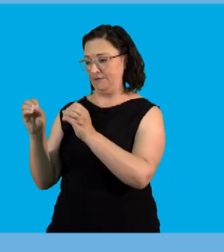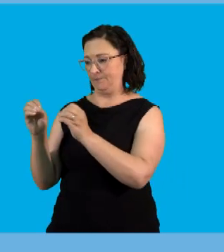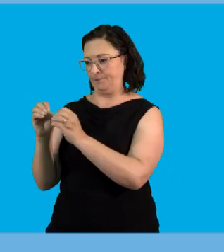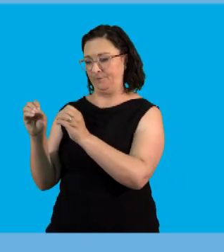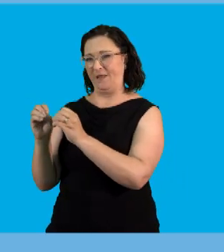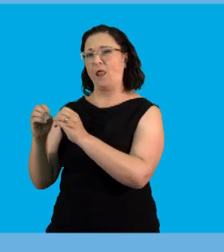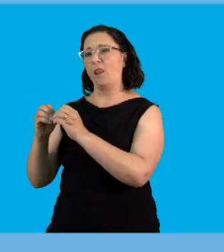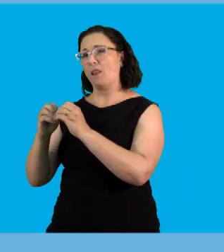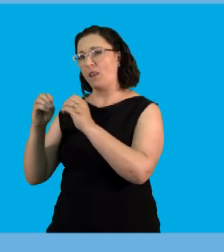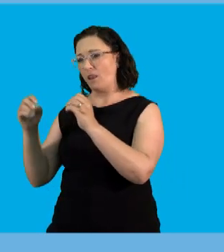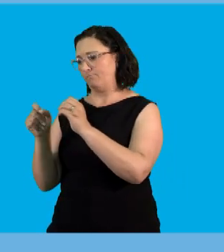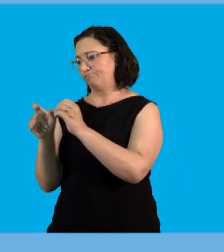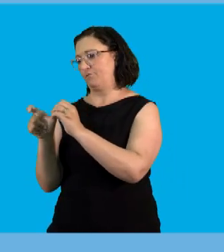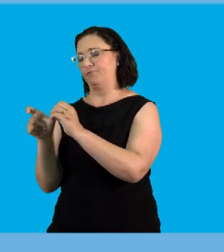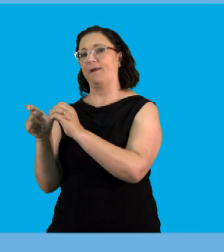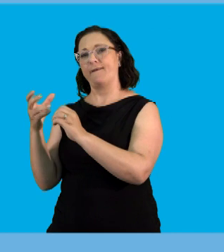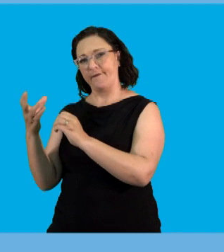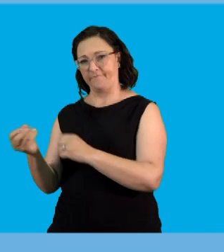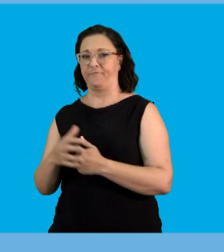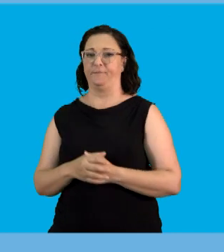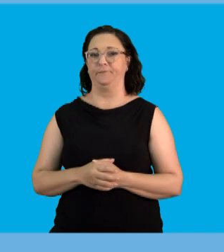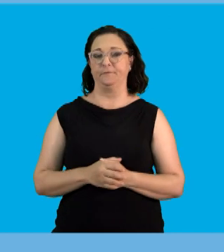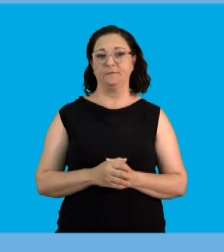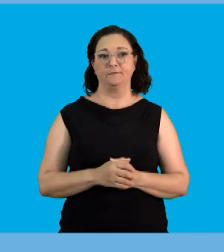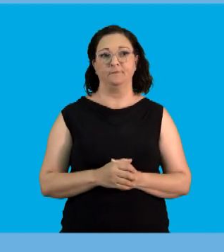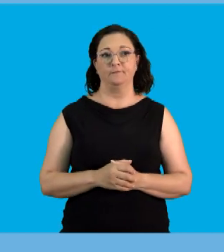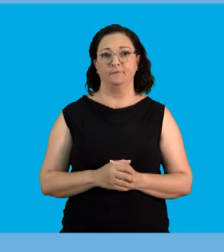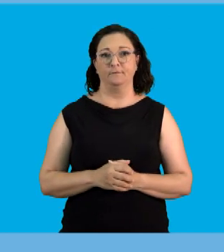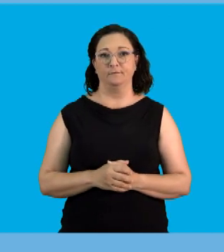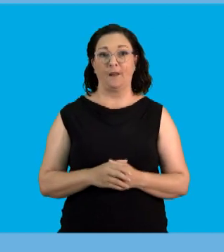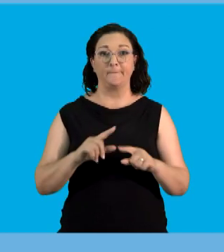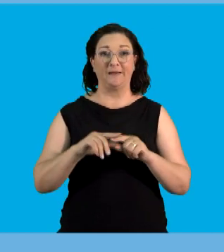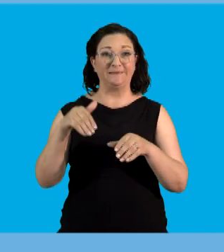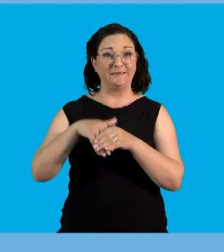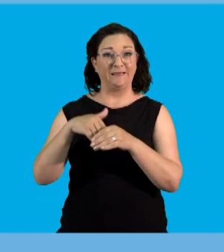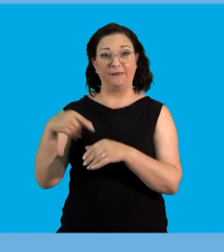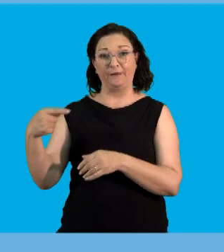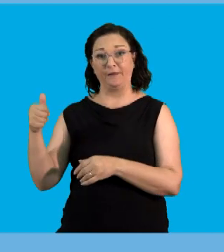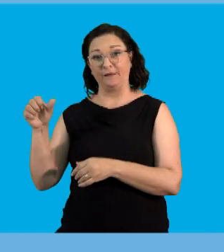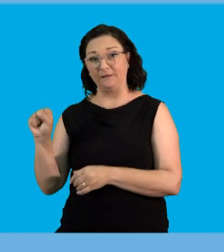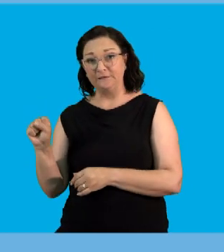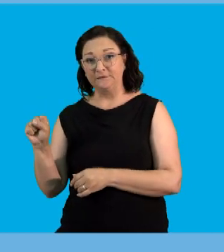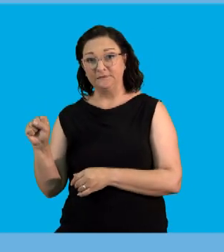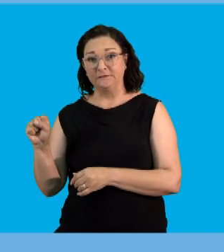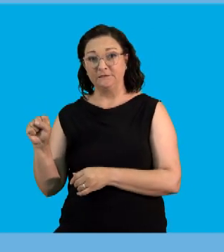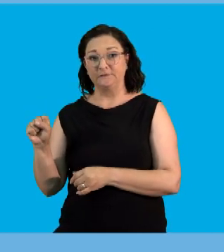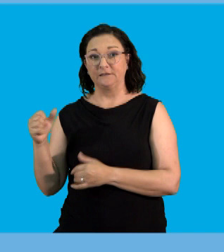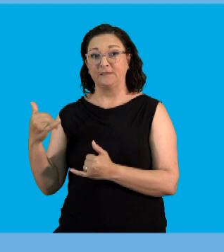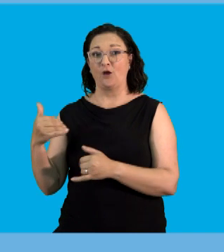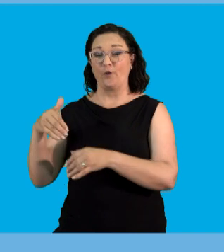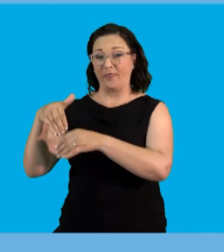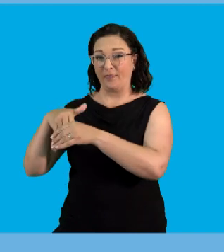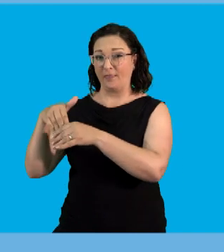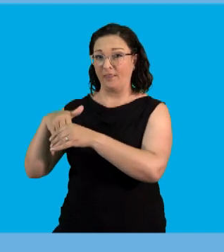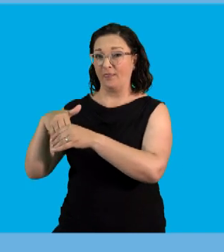gas matter, they have a large amount of space around them. Now, particles in the gas have a small amount of